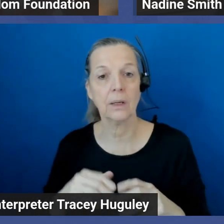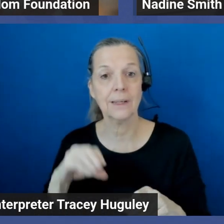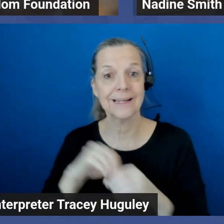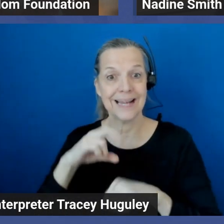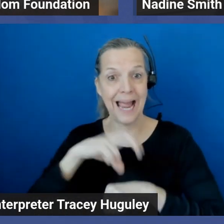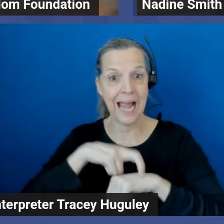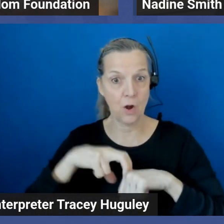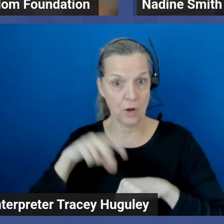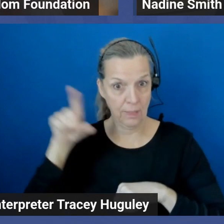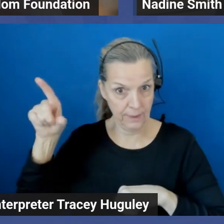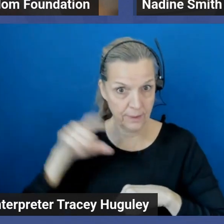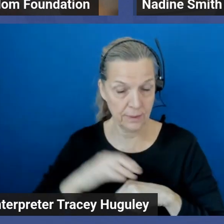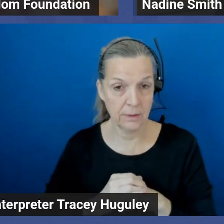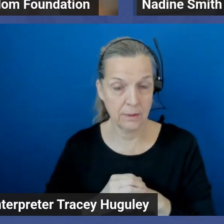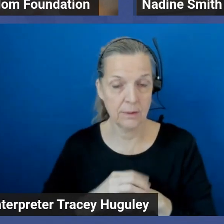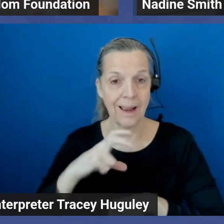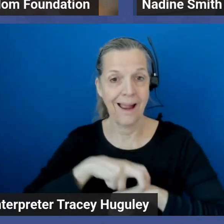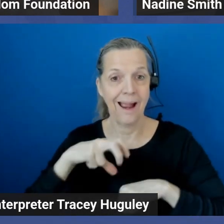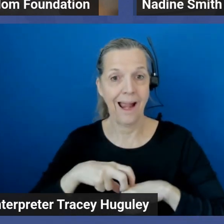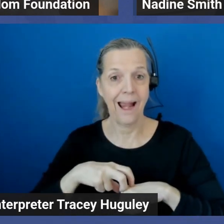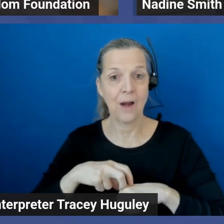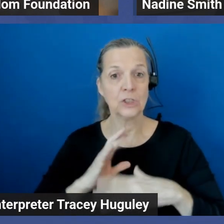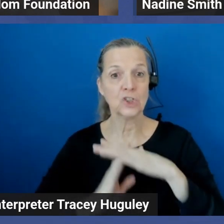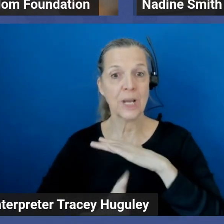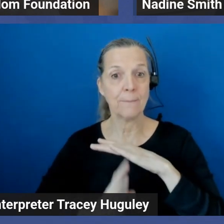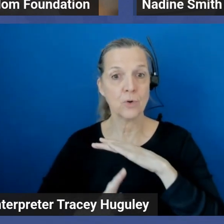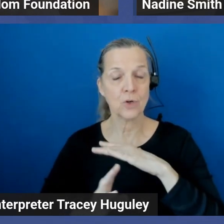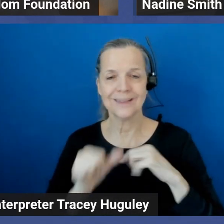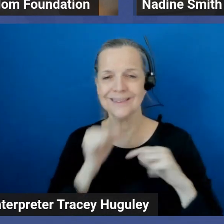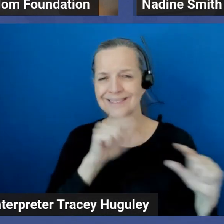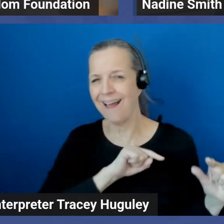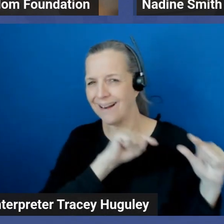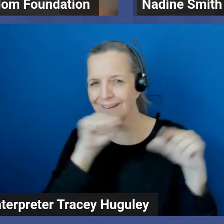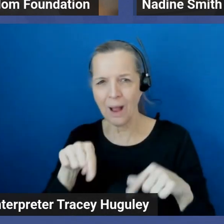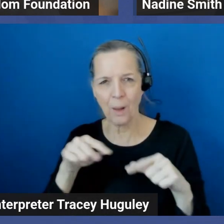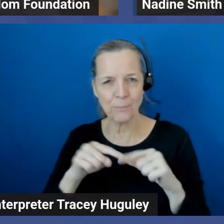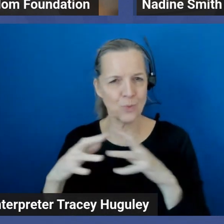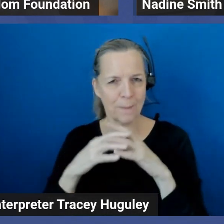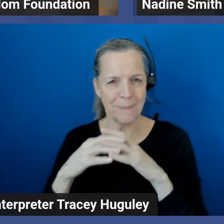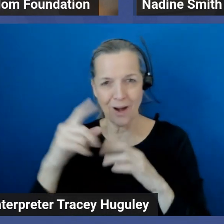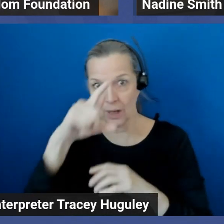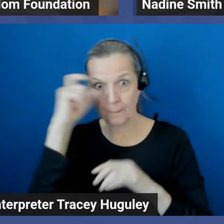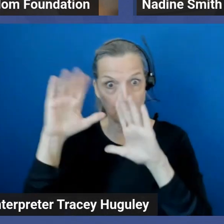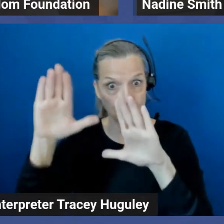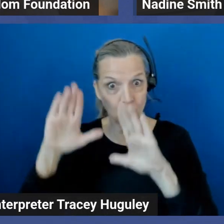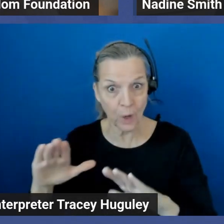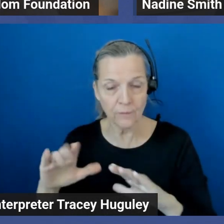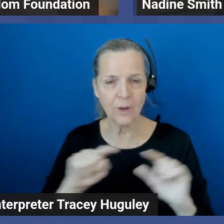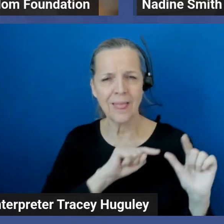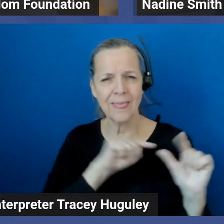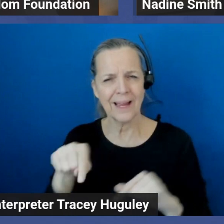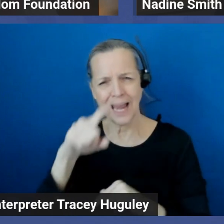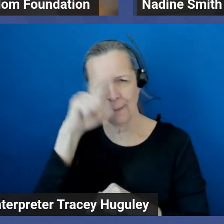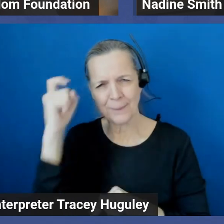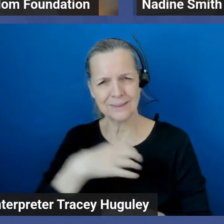Ireland, the Irish immigrants didn't come here because they thought America was so great. They came here because they were